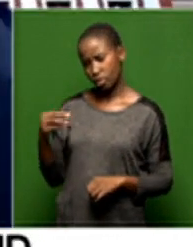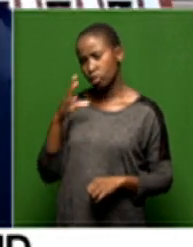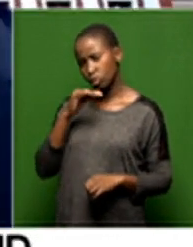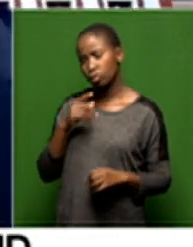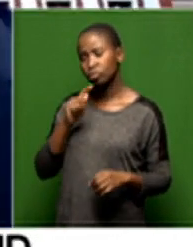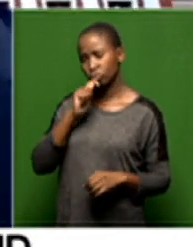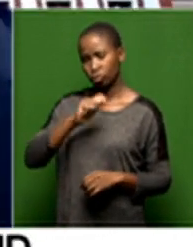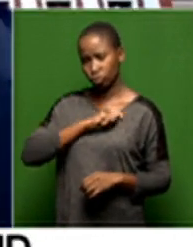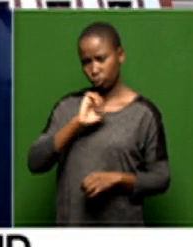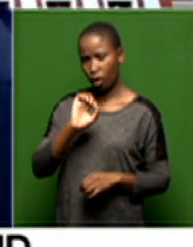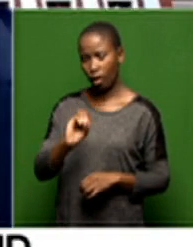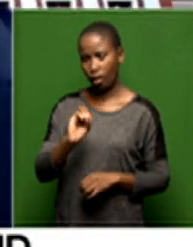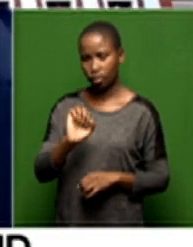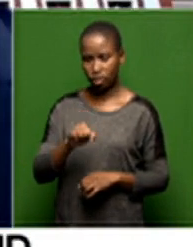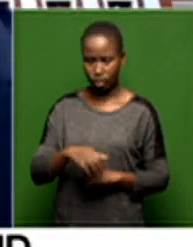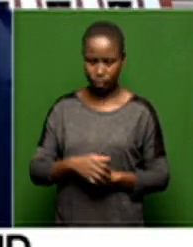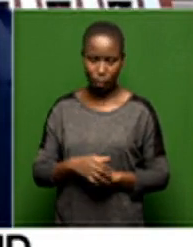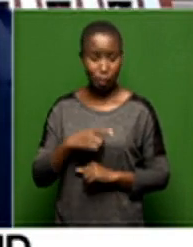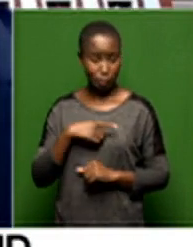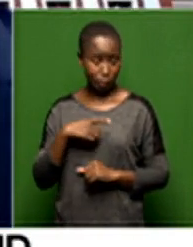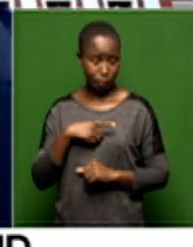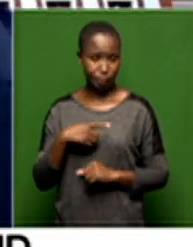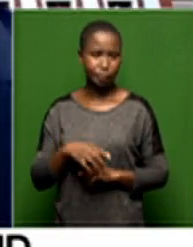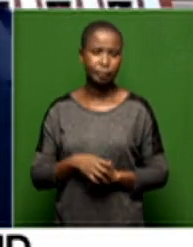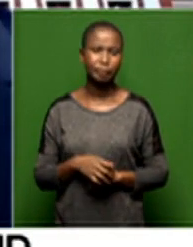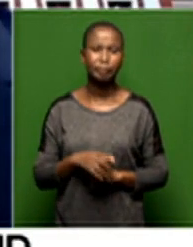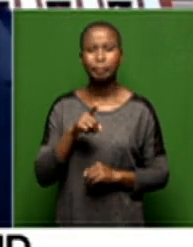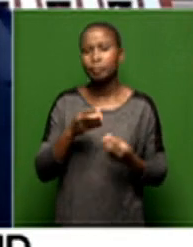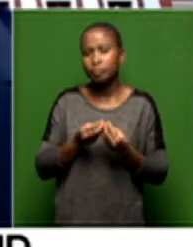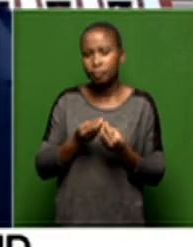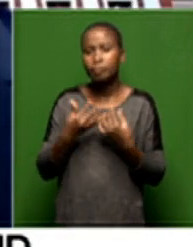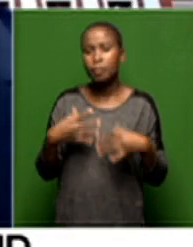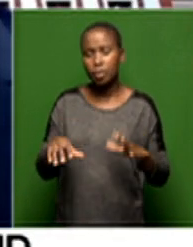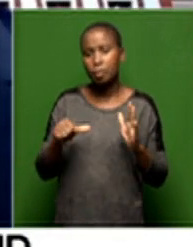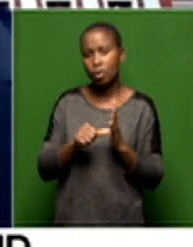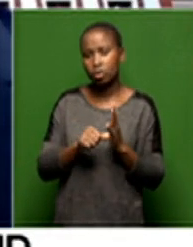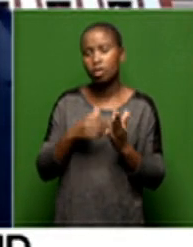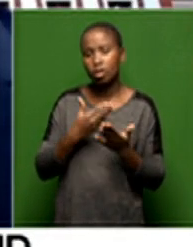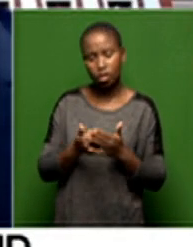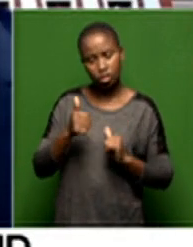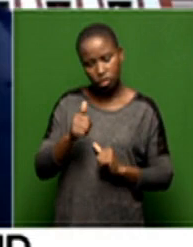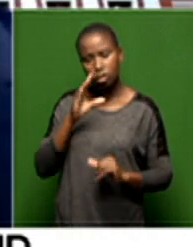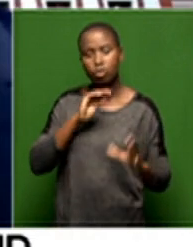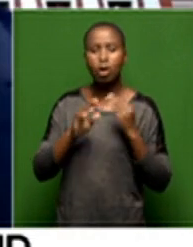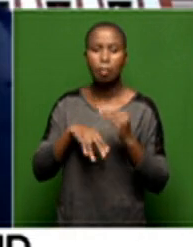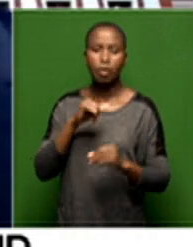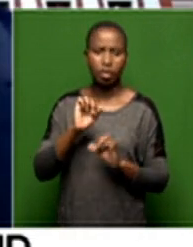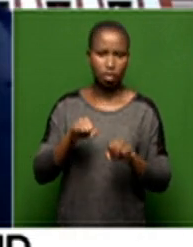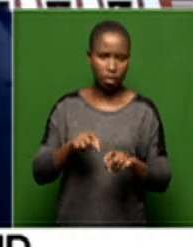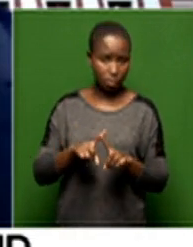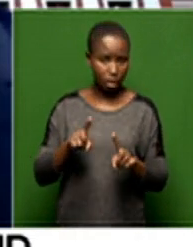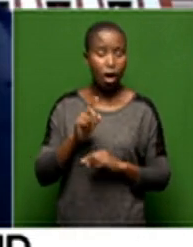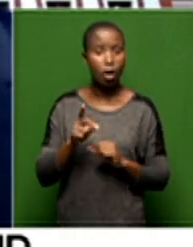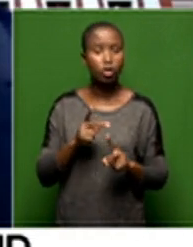because it really does. I mean, these things are very, very important to talk about, but they're also an important issue that we need